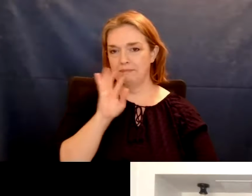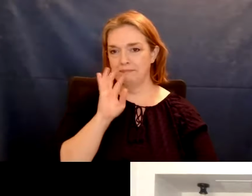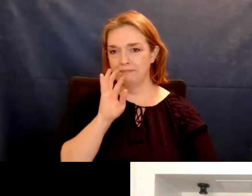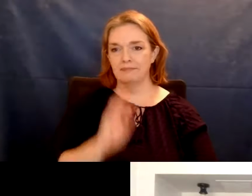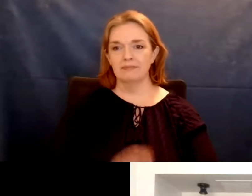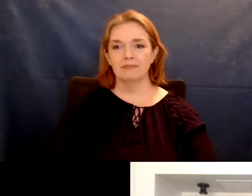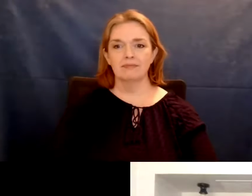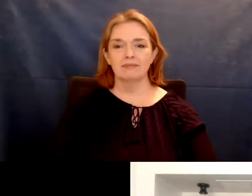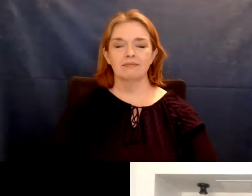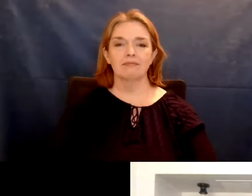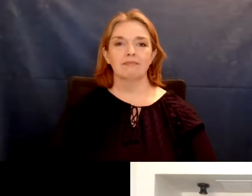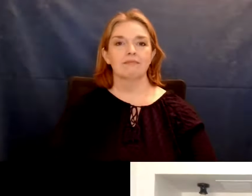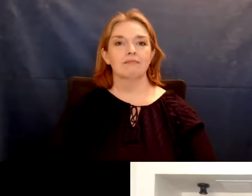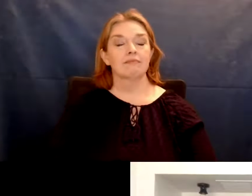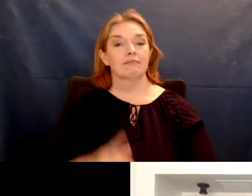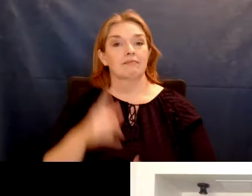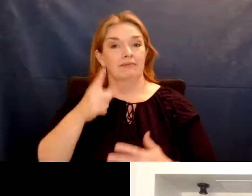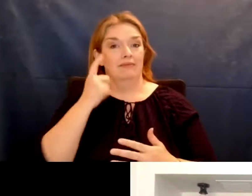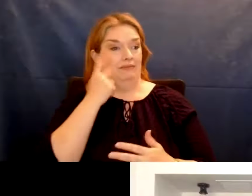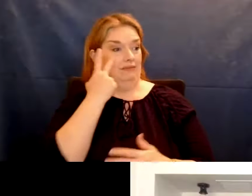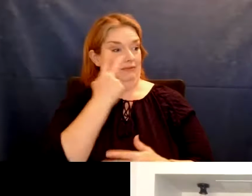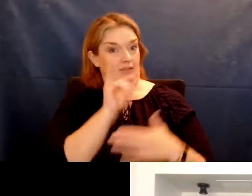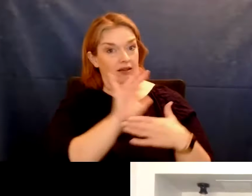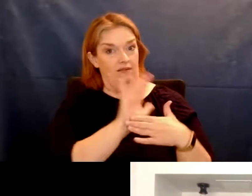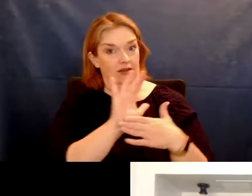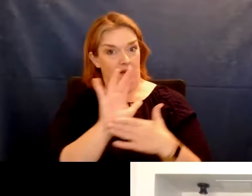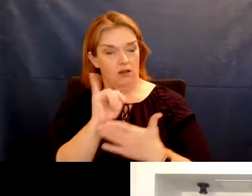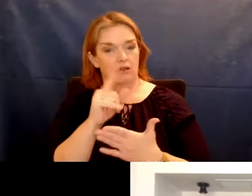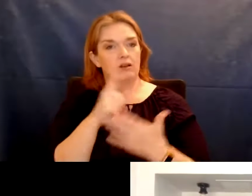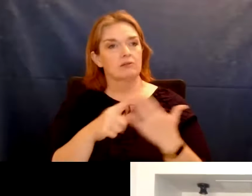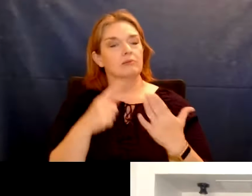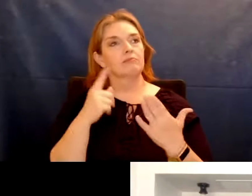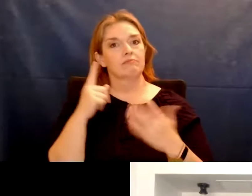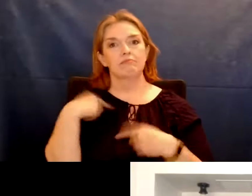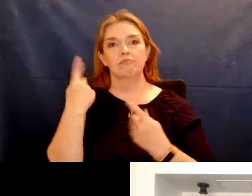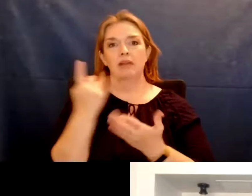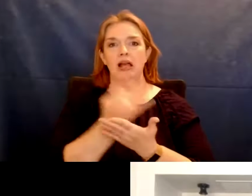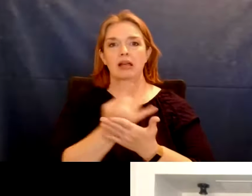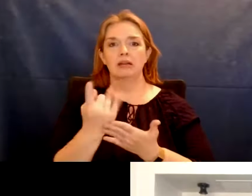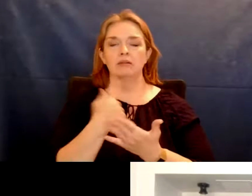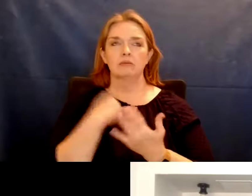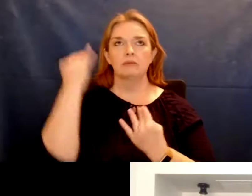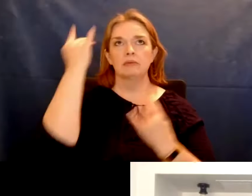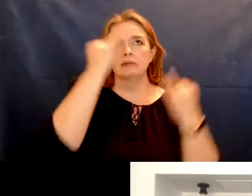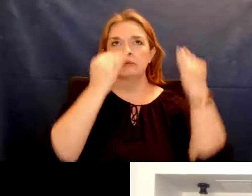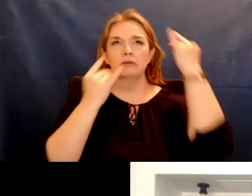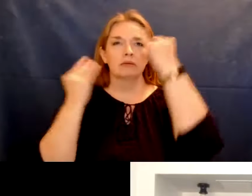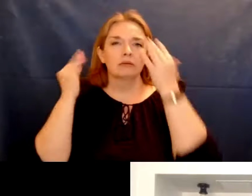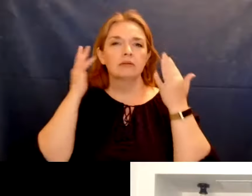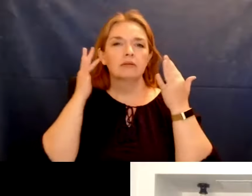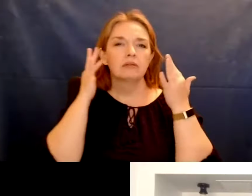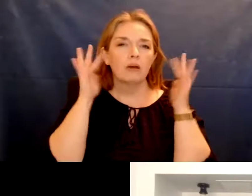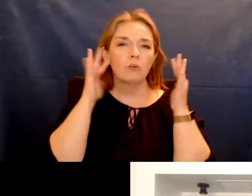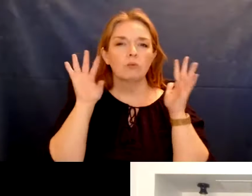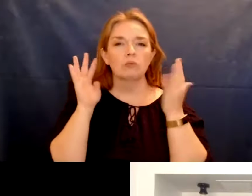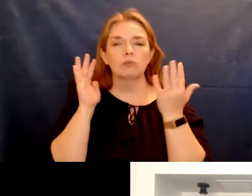the things I've been thinking about in the 8 weeks that I've been here. Thinking a lot about sound, thinking a lot